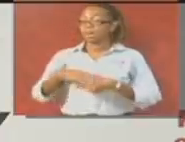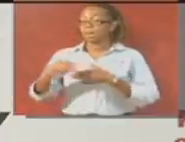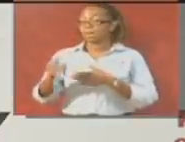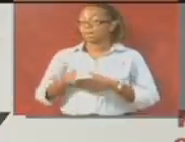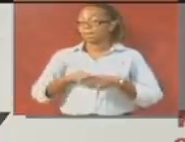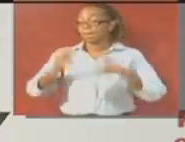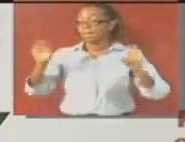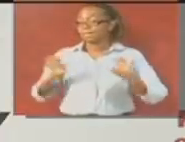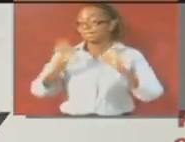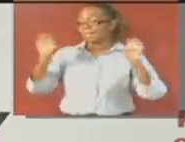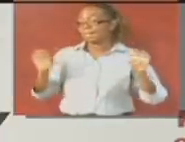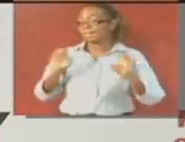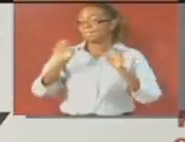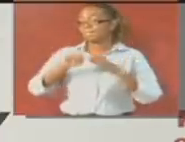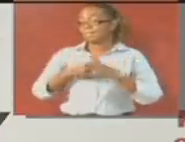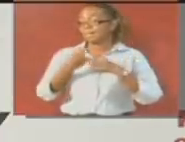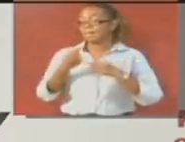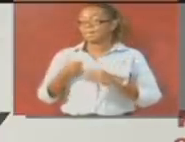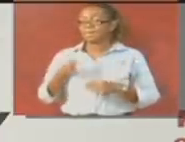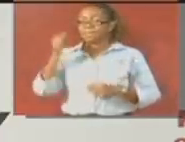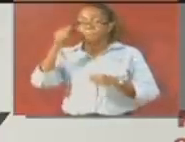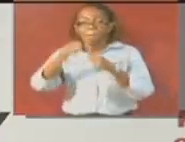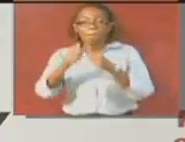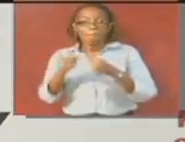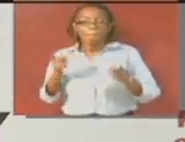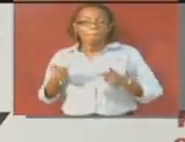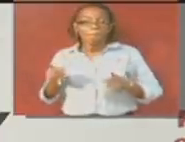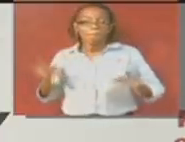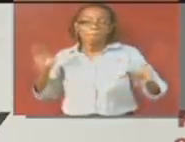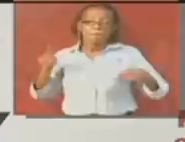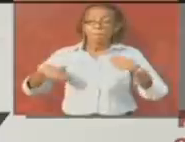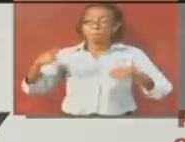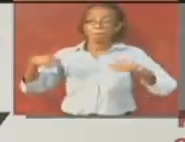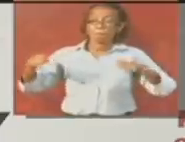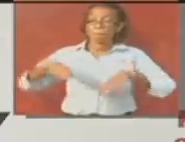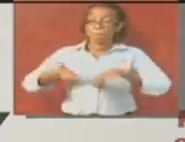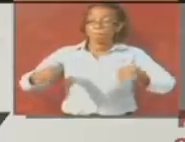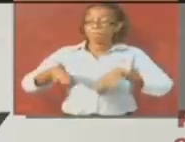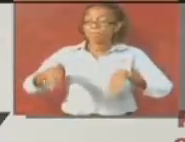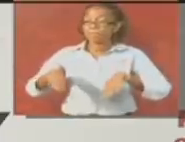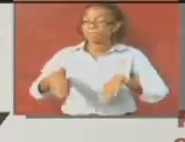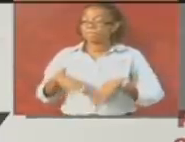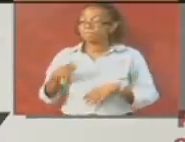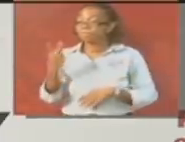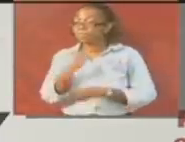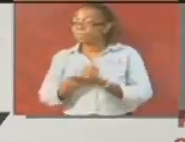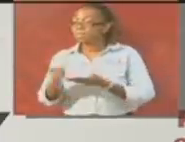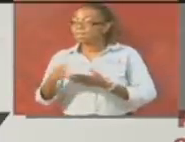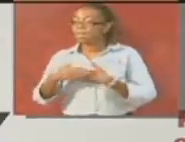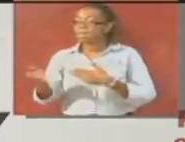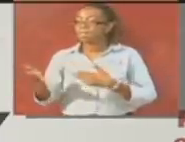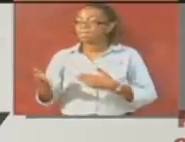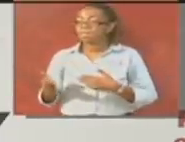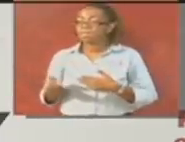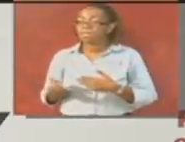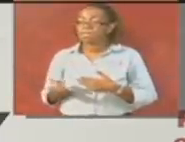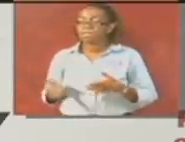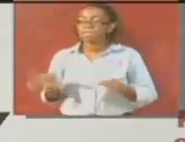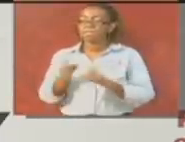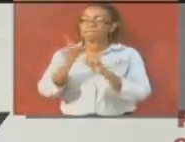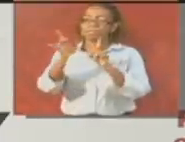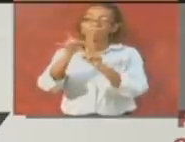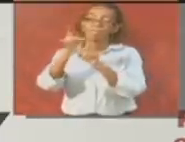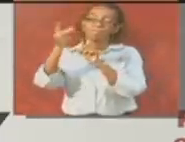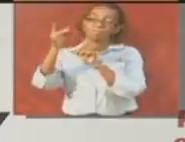to relatively large numbers 2 weeks later again suggests that sort of correlation between convocations